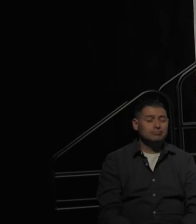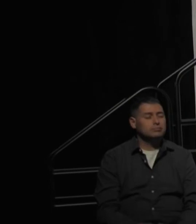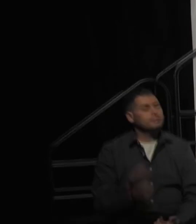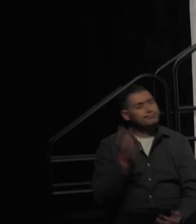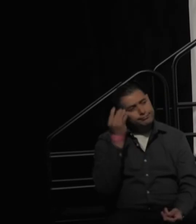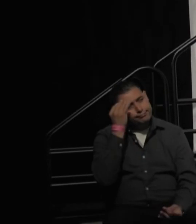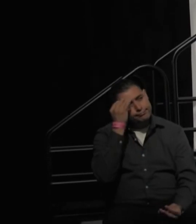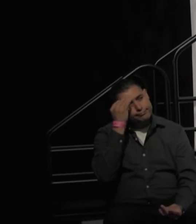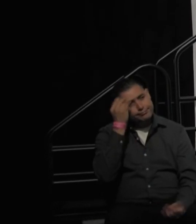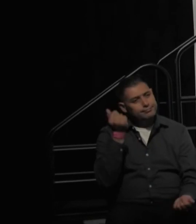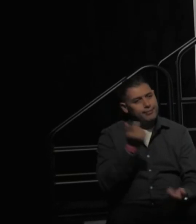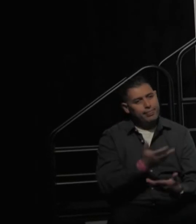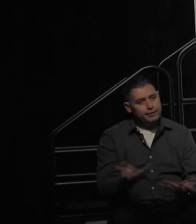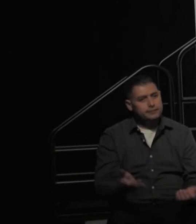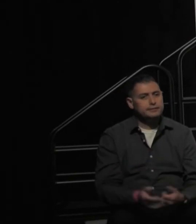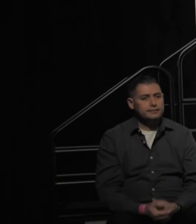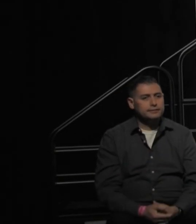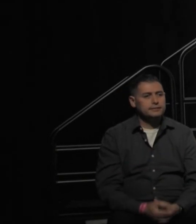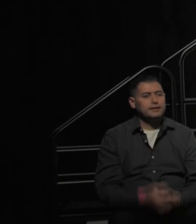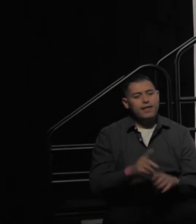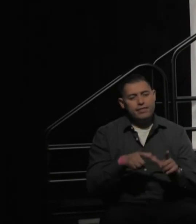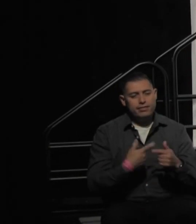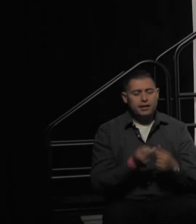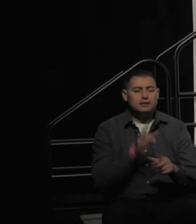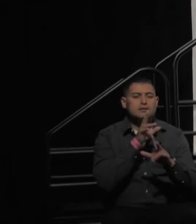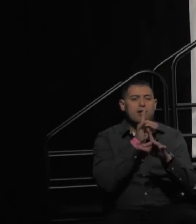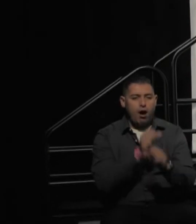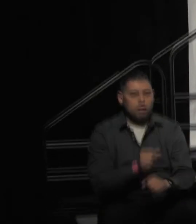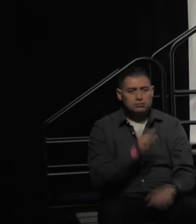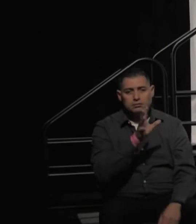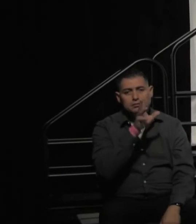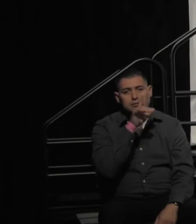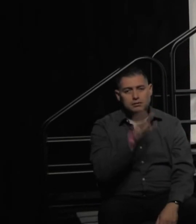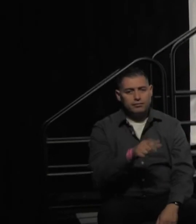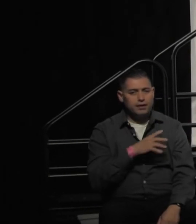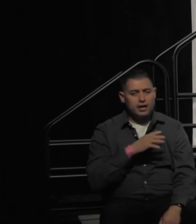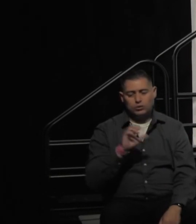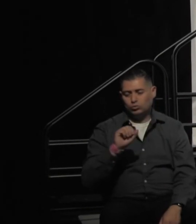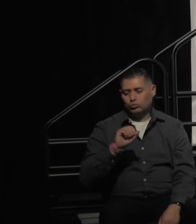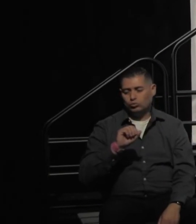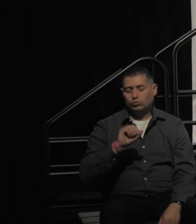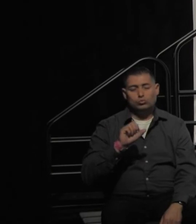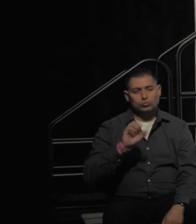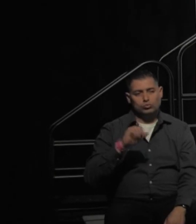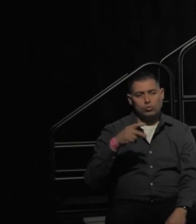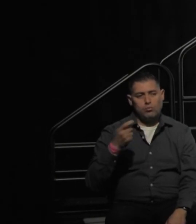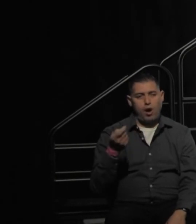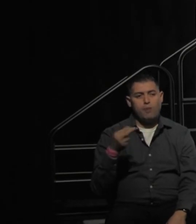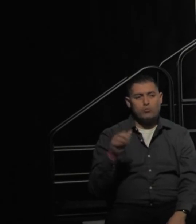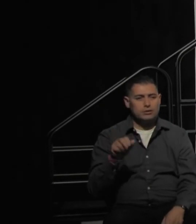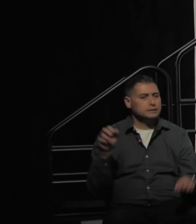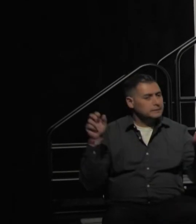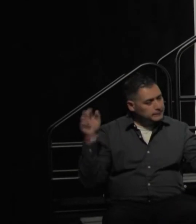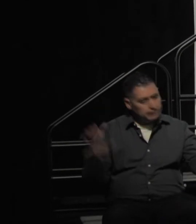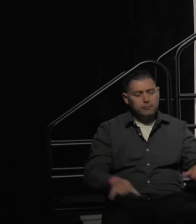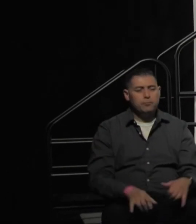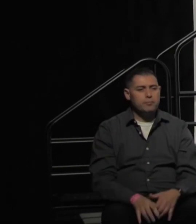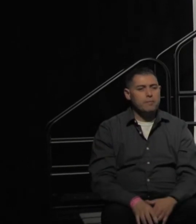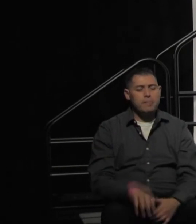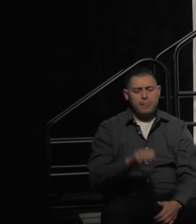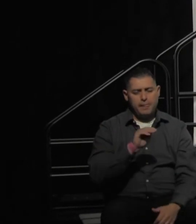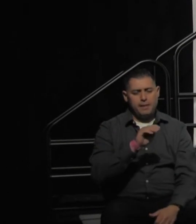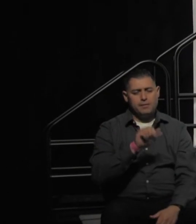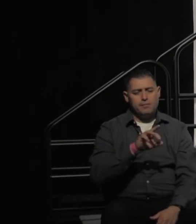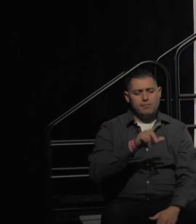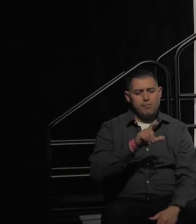get serious and think about it. And then you say the line. Soap opera style, that's what soap opera actors do. Our Marlon